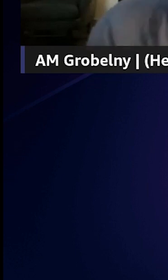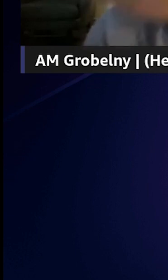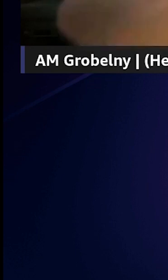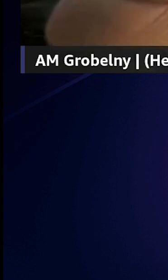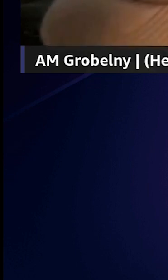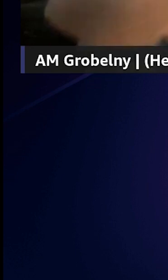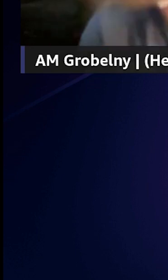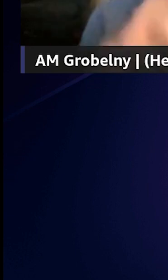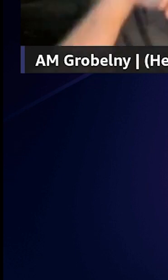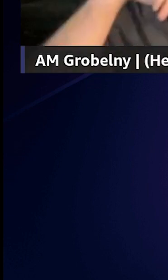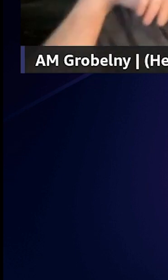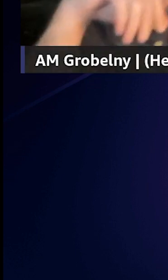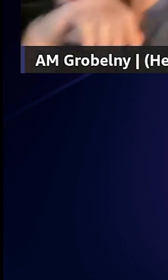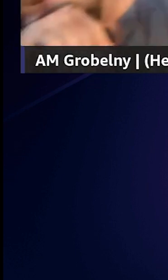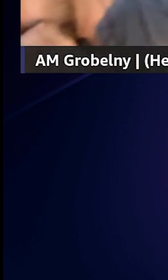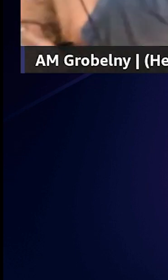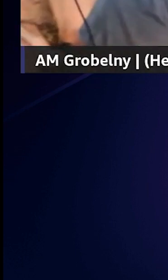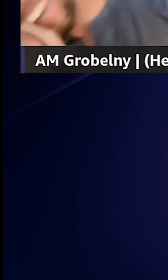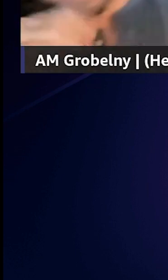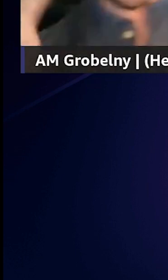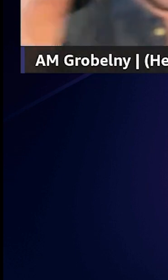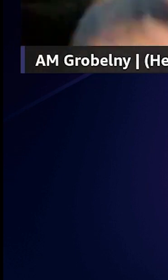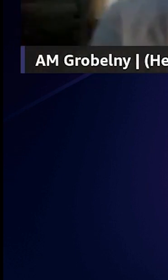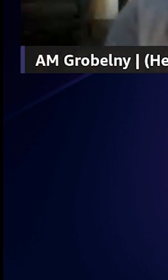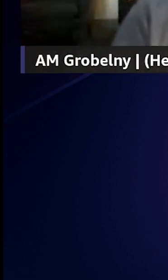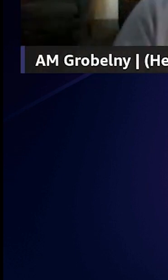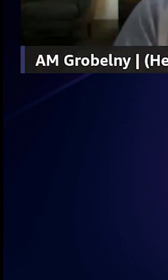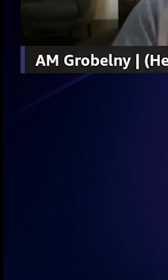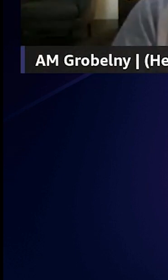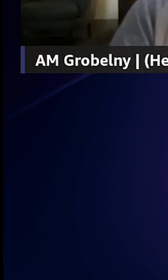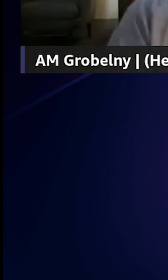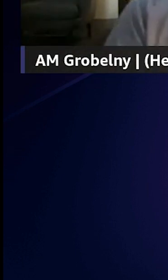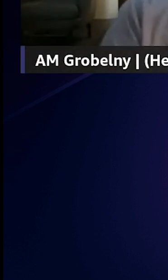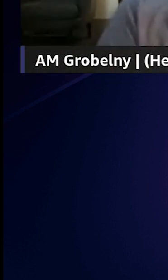All right. A game day. Yes. So you've been telling me all about these game days. So, I have.